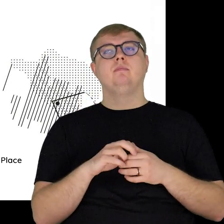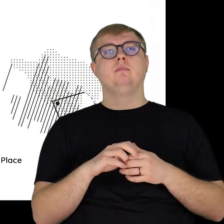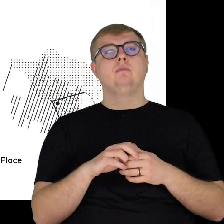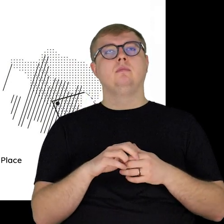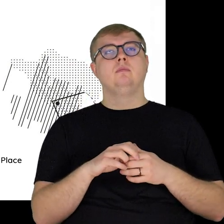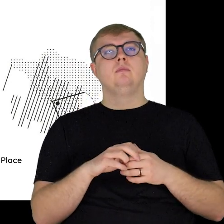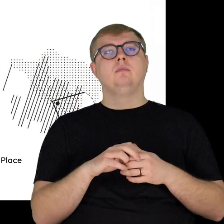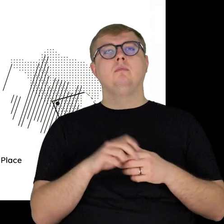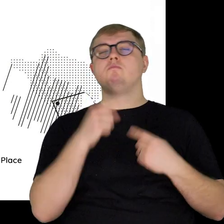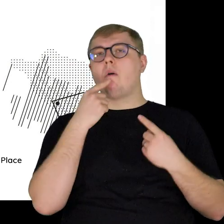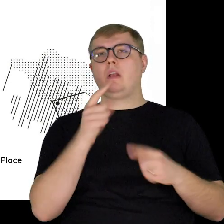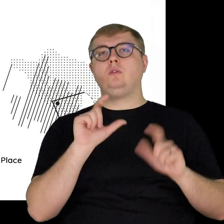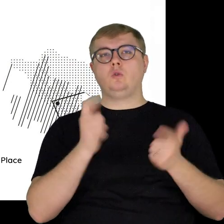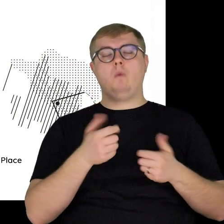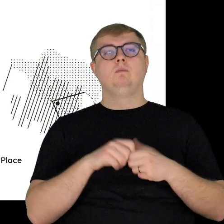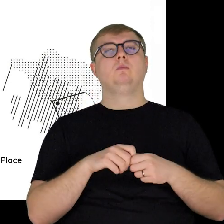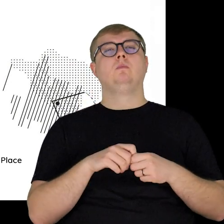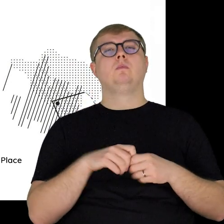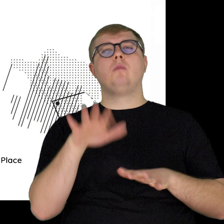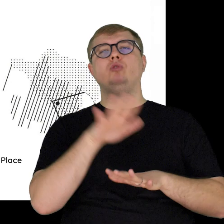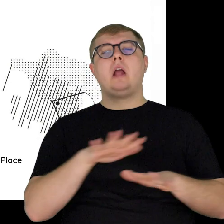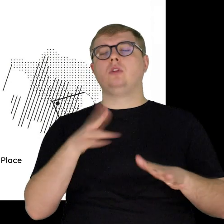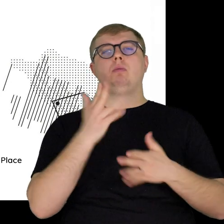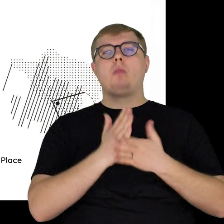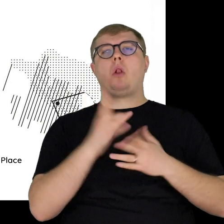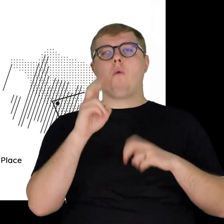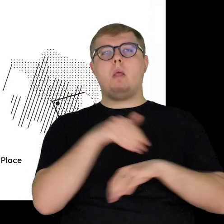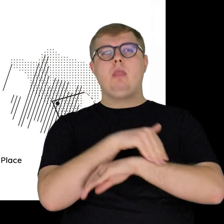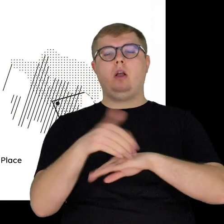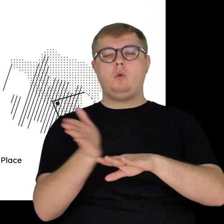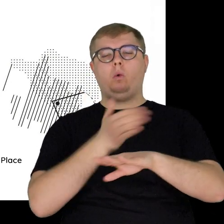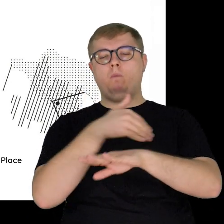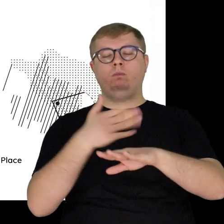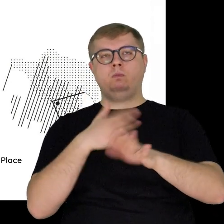in form of territory, which would be like this very